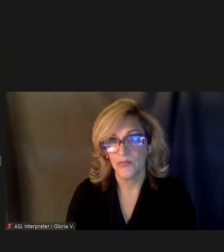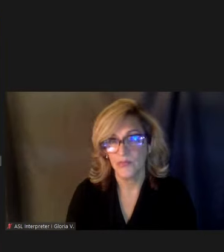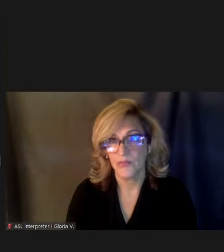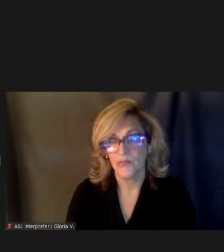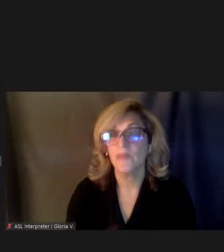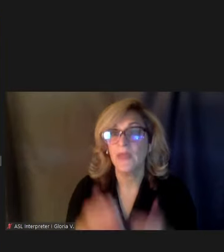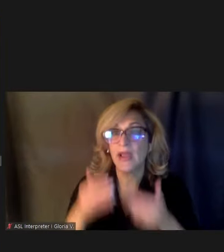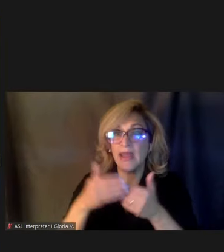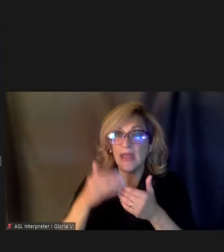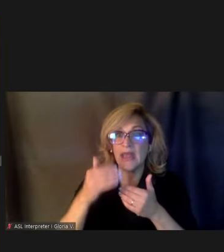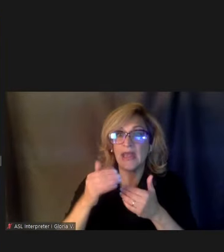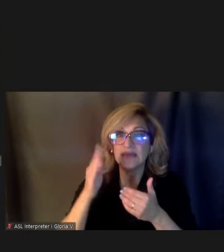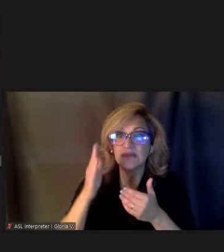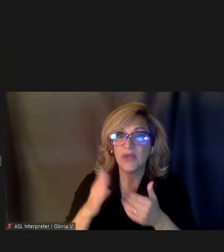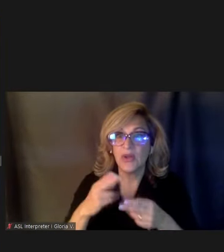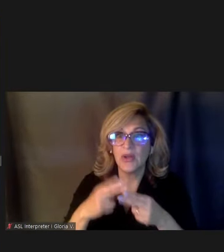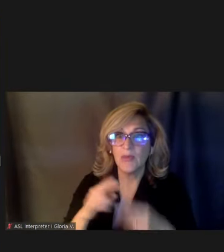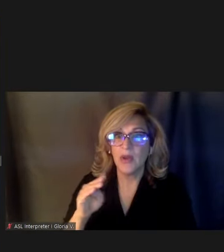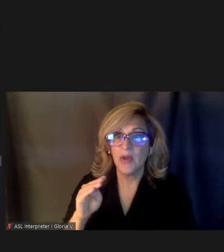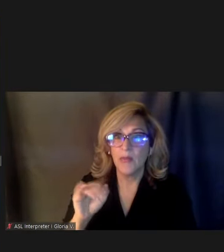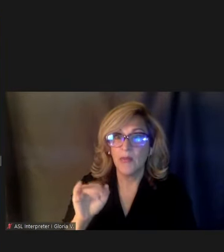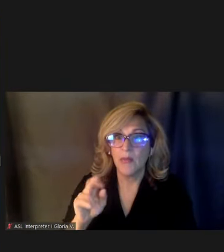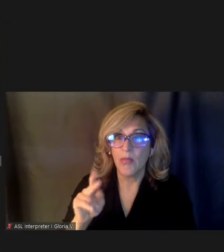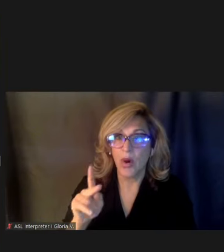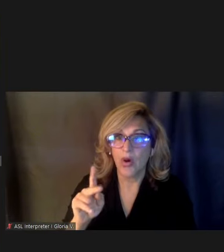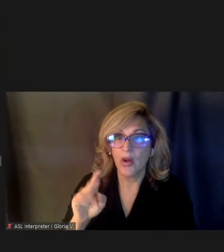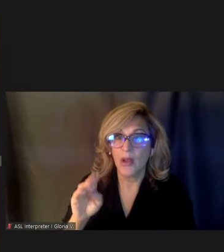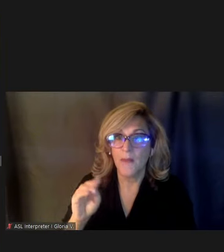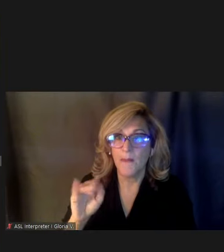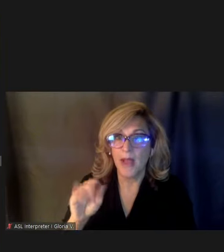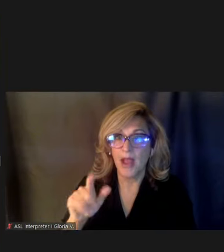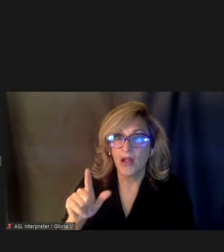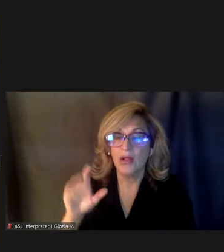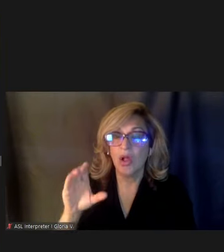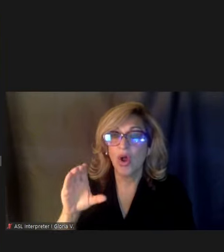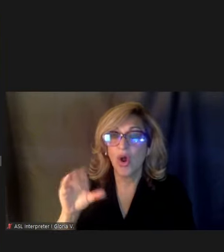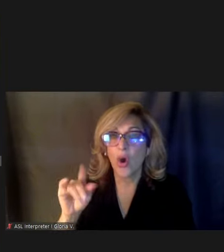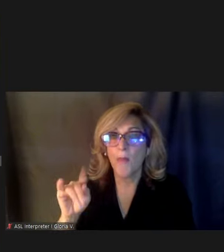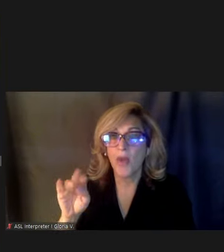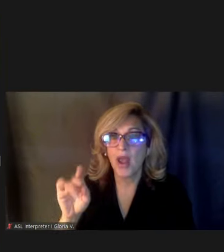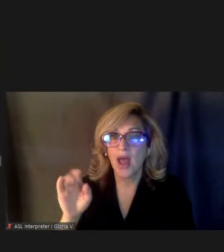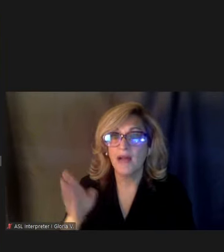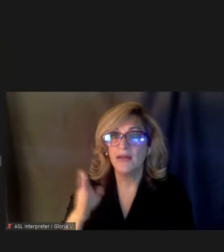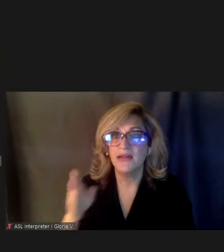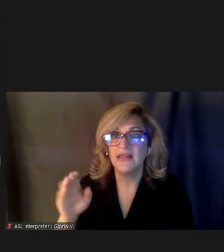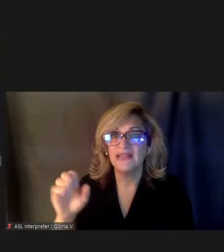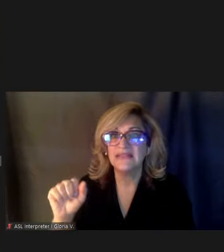Our next speaker will be Michael Carbonella, followed by Stephanie Hansen.